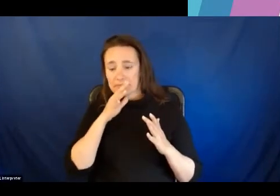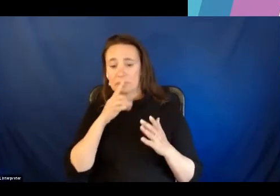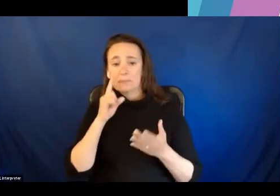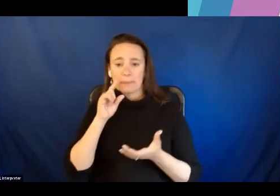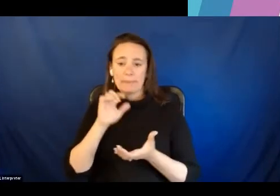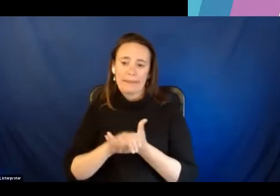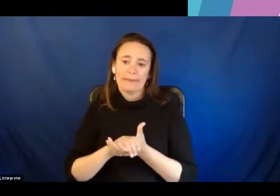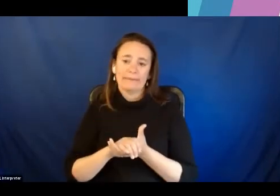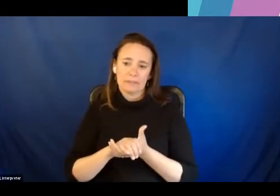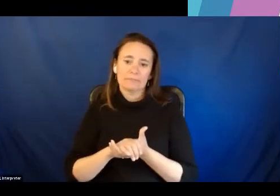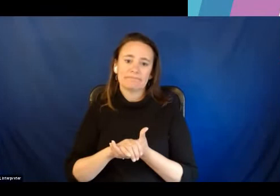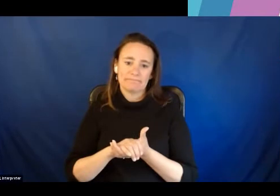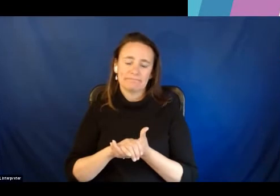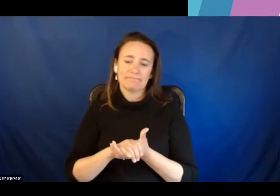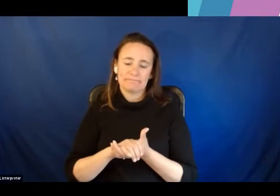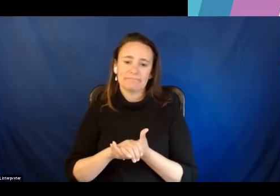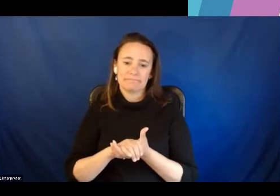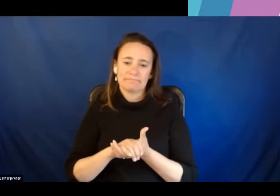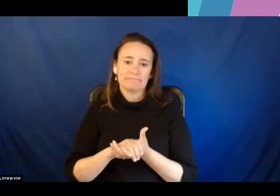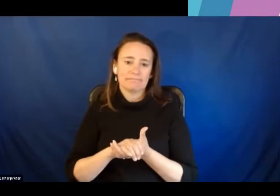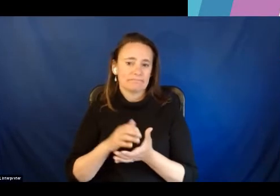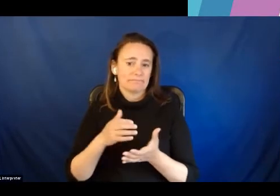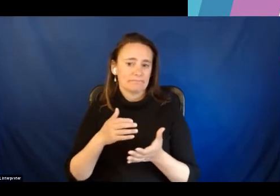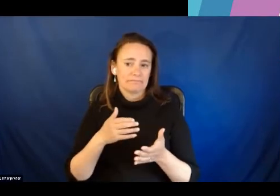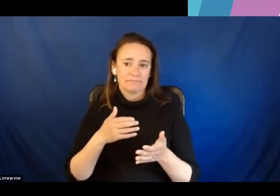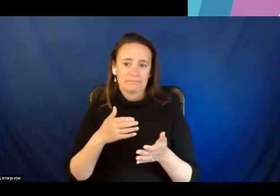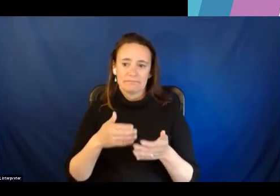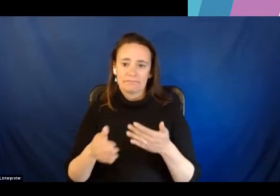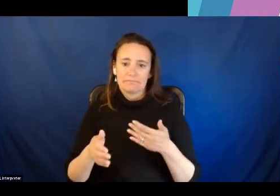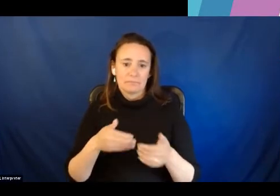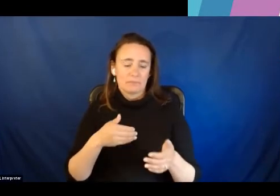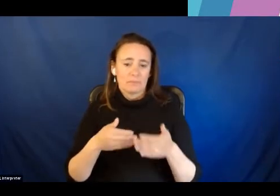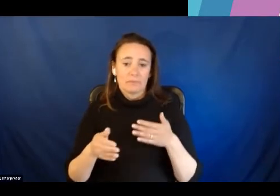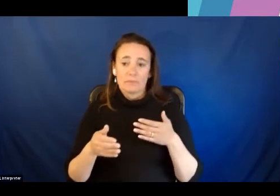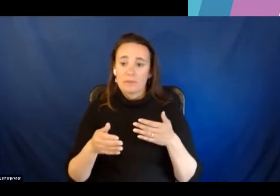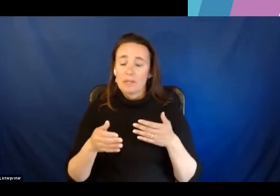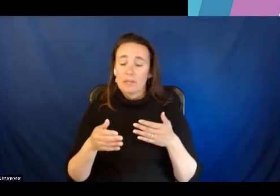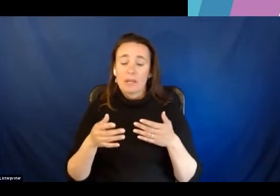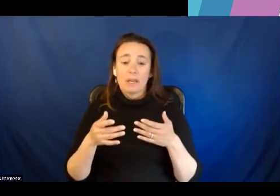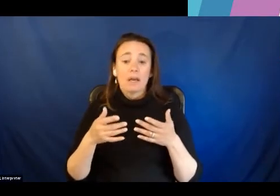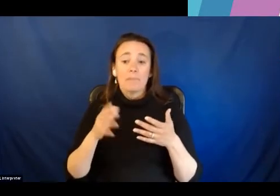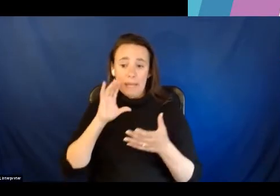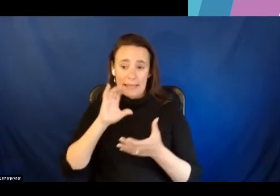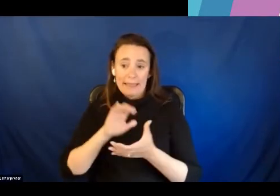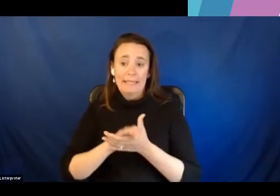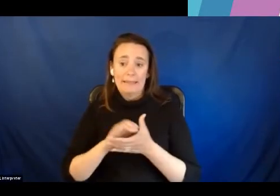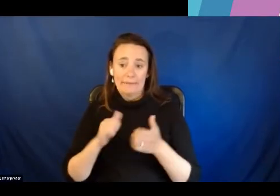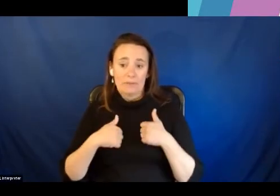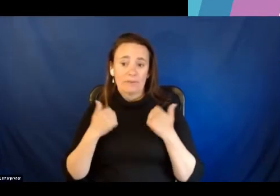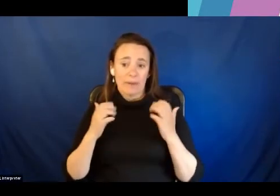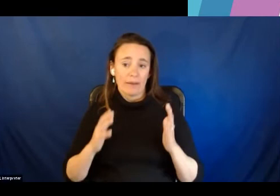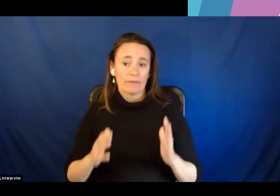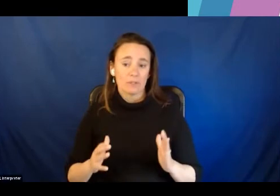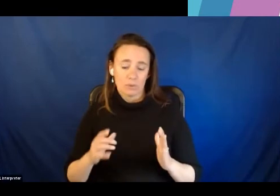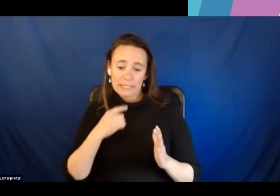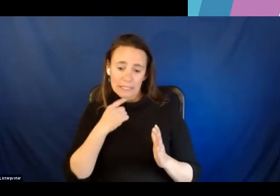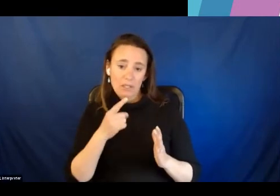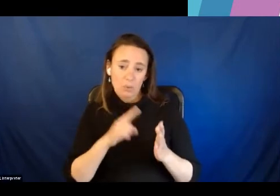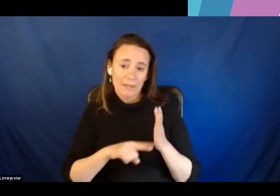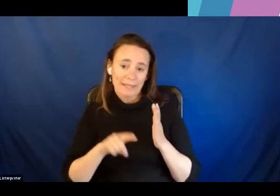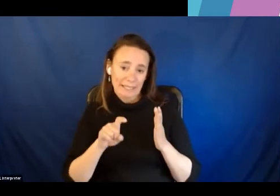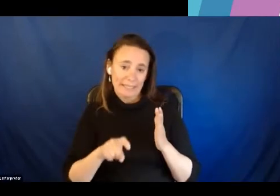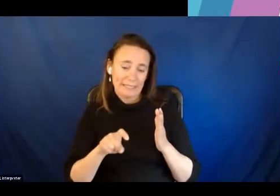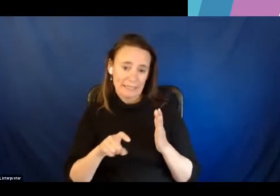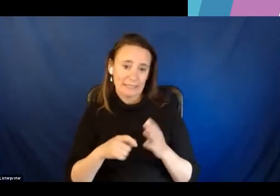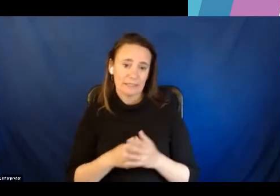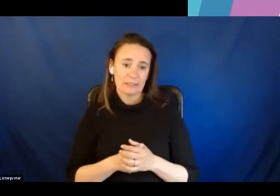right? And so even if you don't take our word for it, believe survivors when they tell you what they need. Even if we